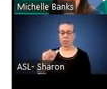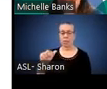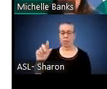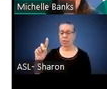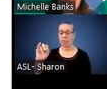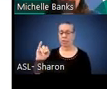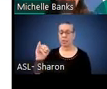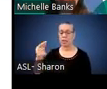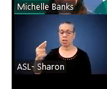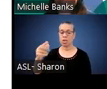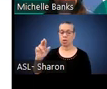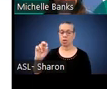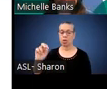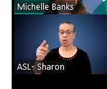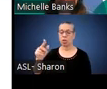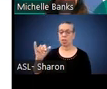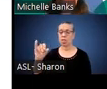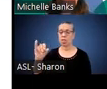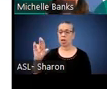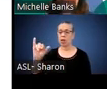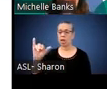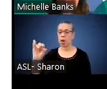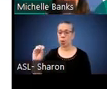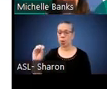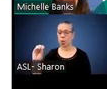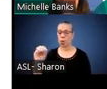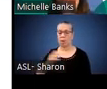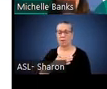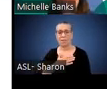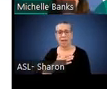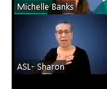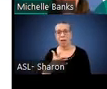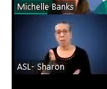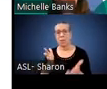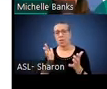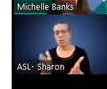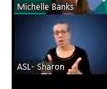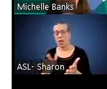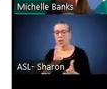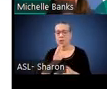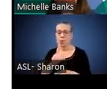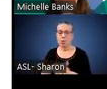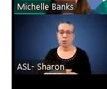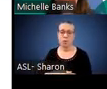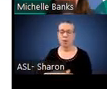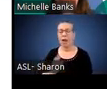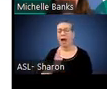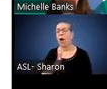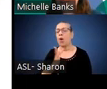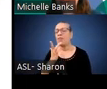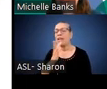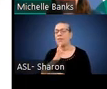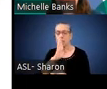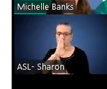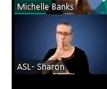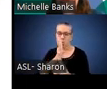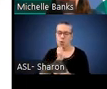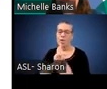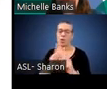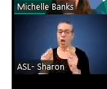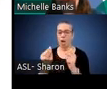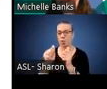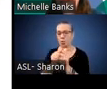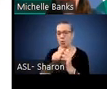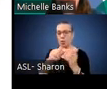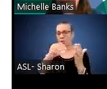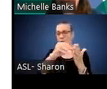take questions, have conversations with folks, talk directly to Next Geners. That's our very favorite thing to do,